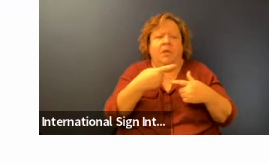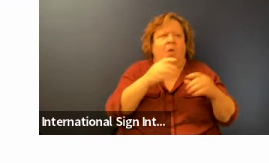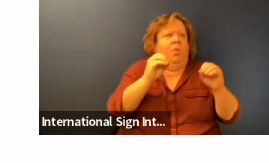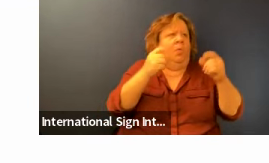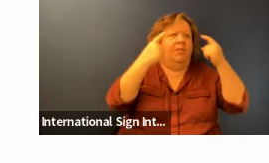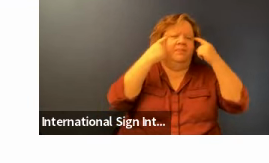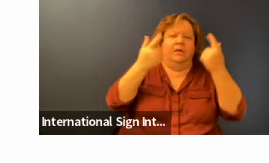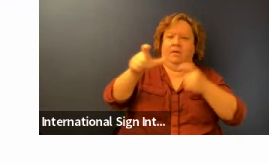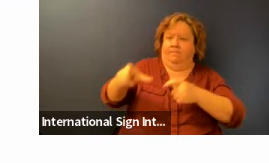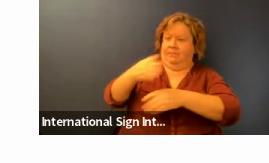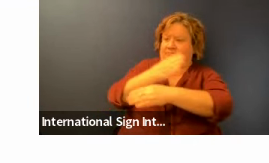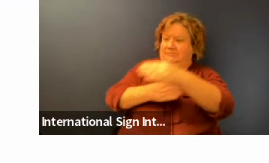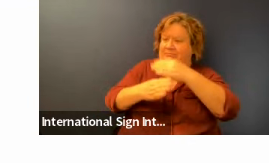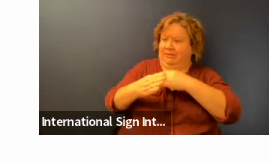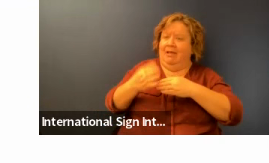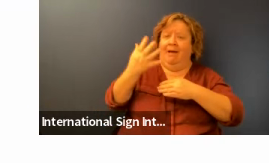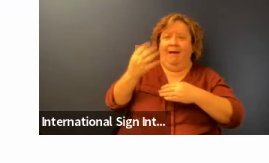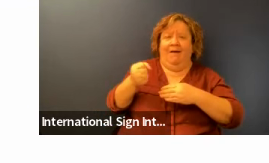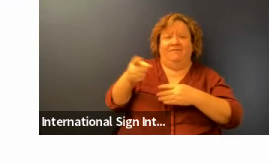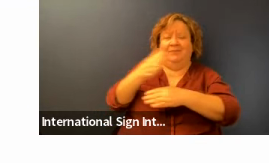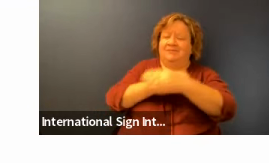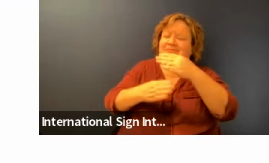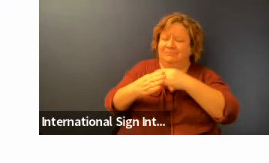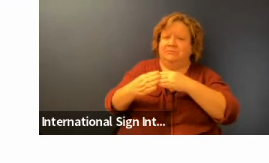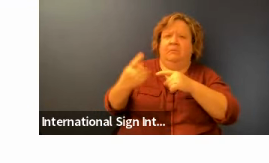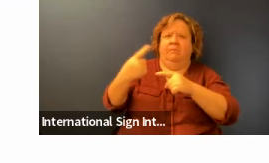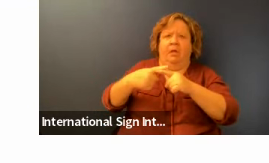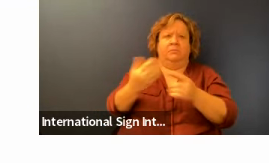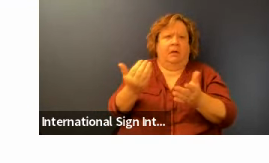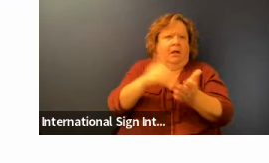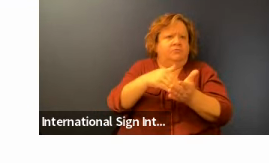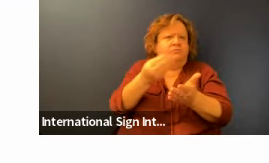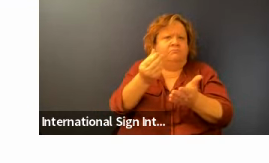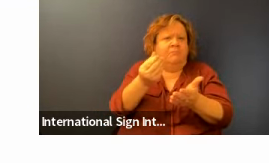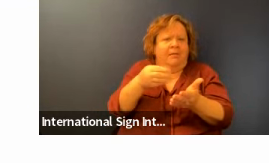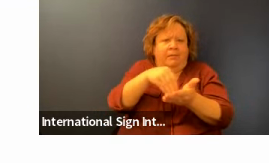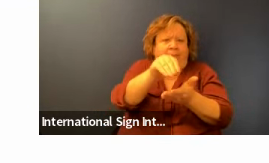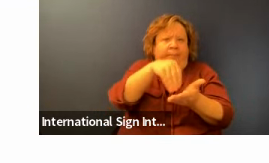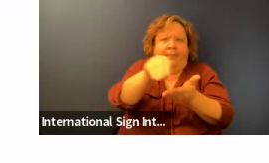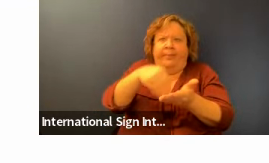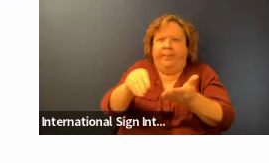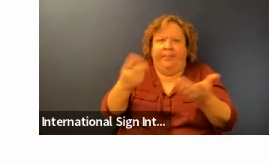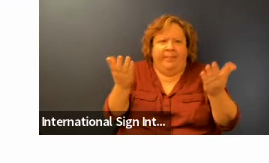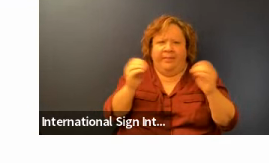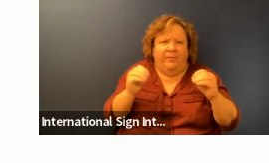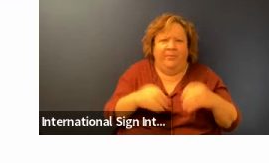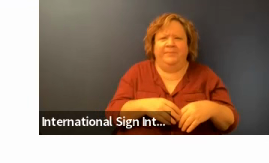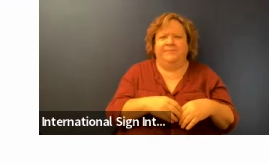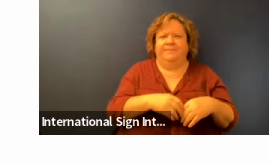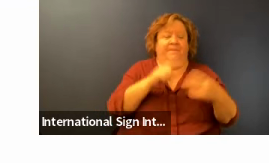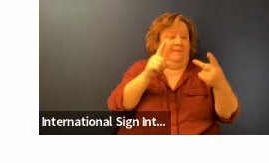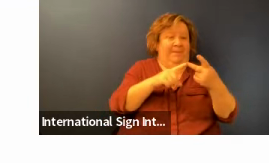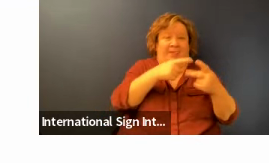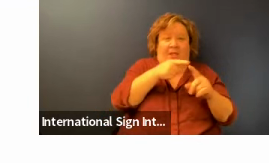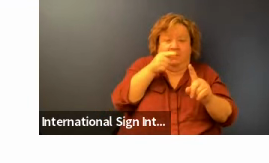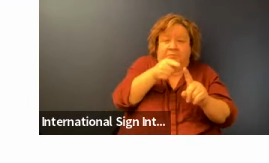of such benefits. Our fourth concern is that we have observed weak coordination